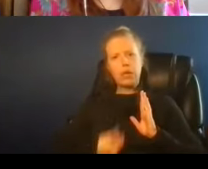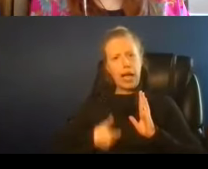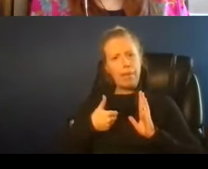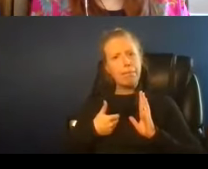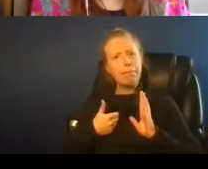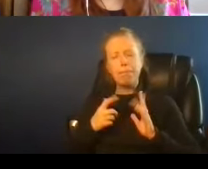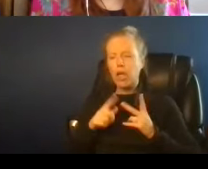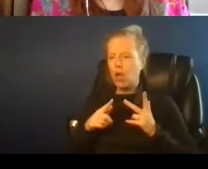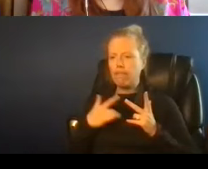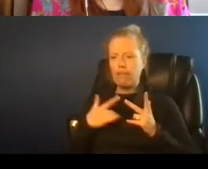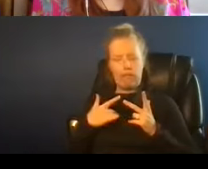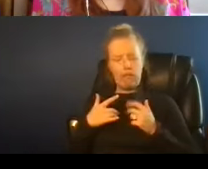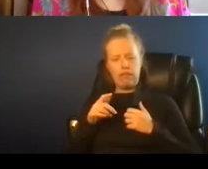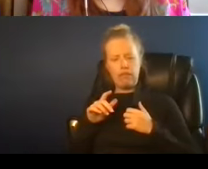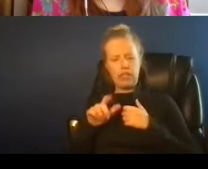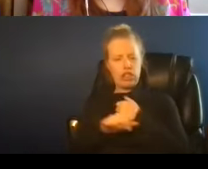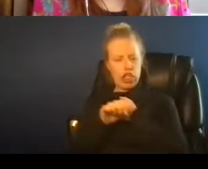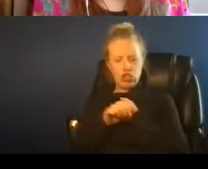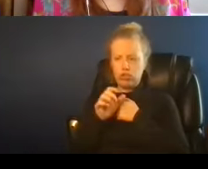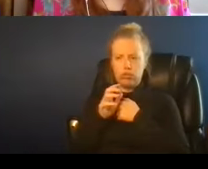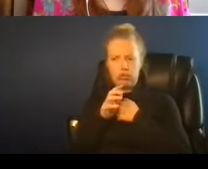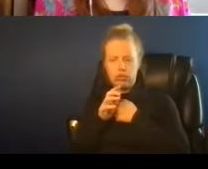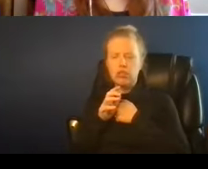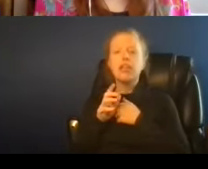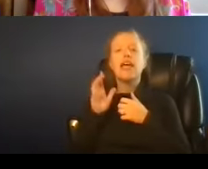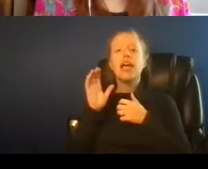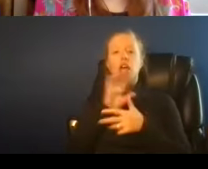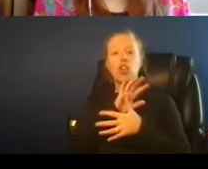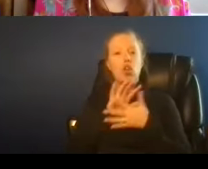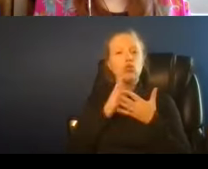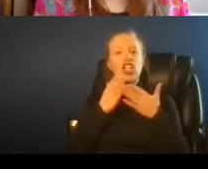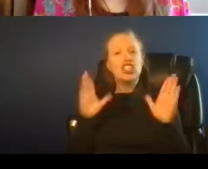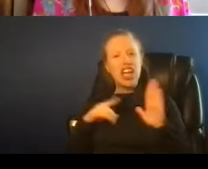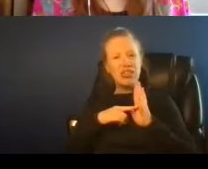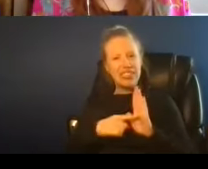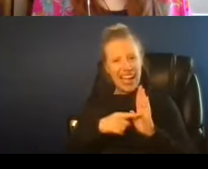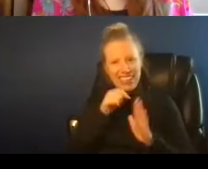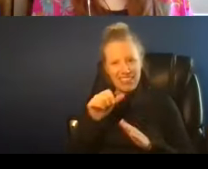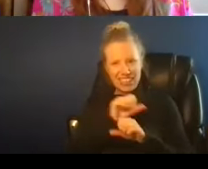be in danger. So those are general signs of unsafety.